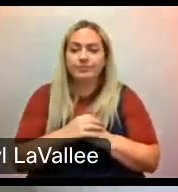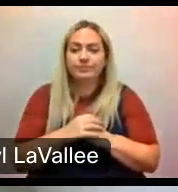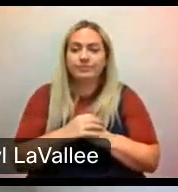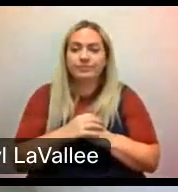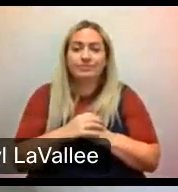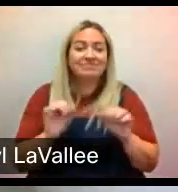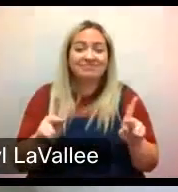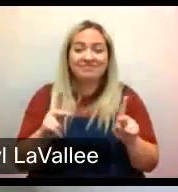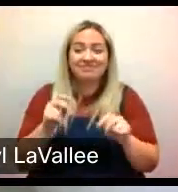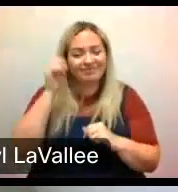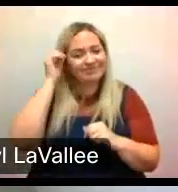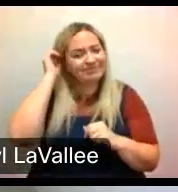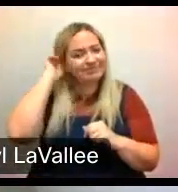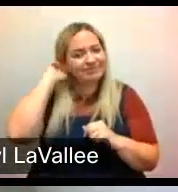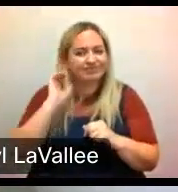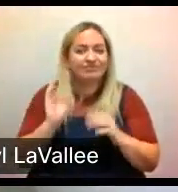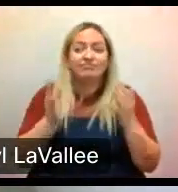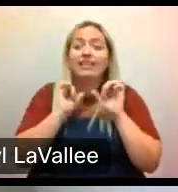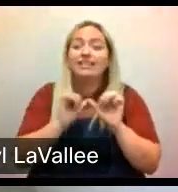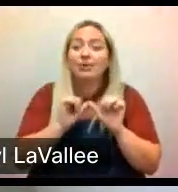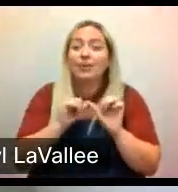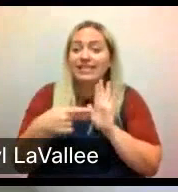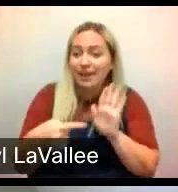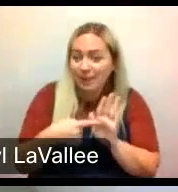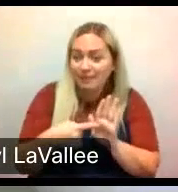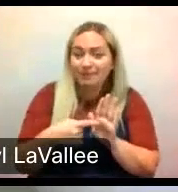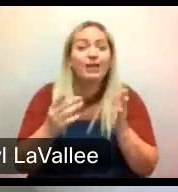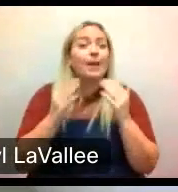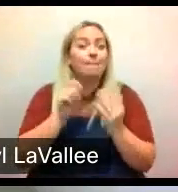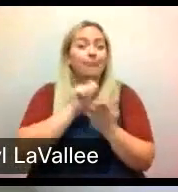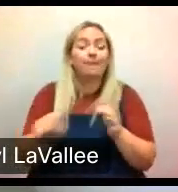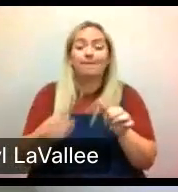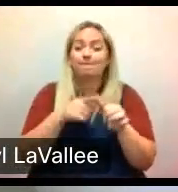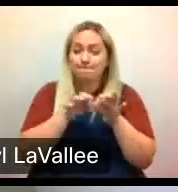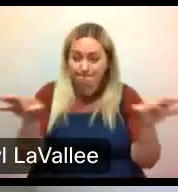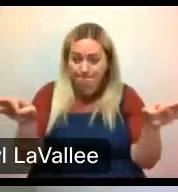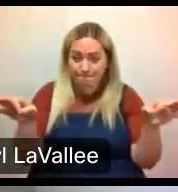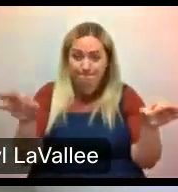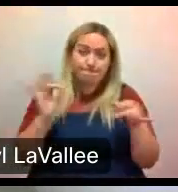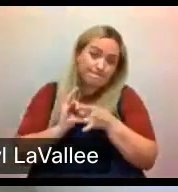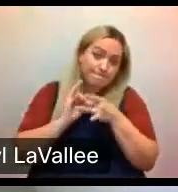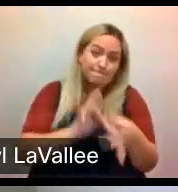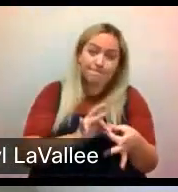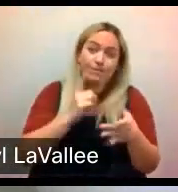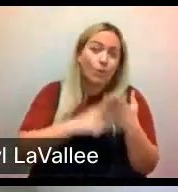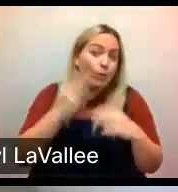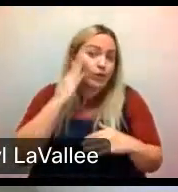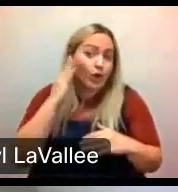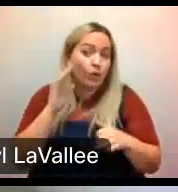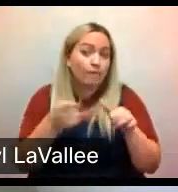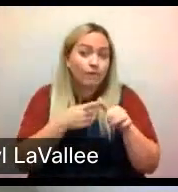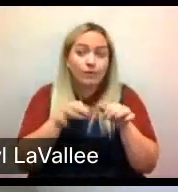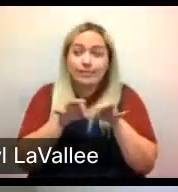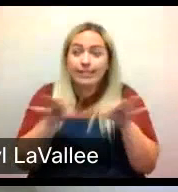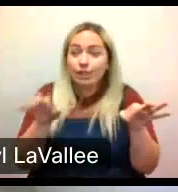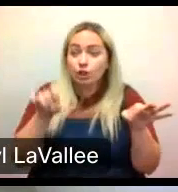All right, let's keep going through this example. So let's write the first sentence based on what we know that first sentence should